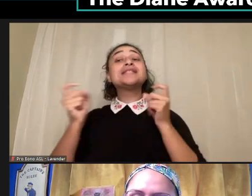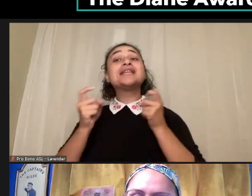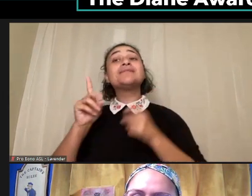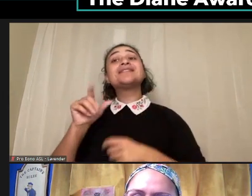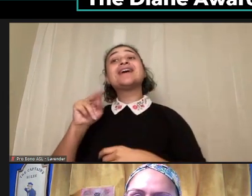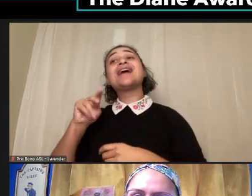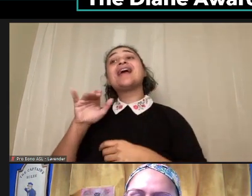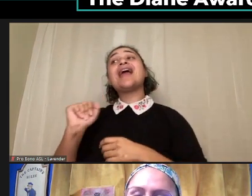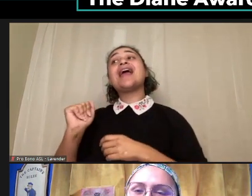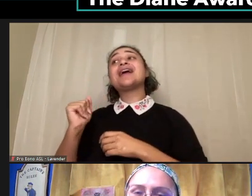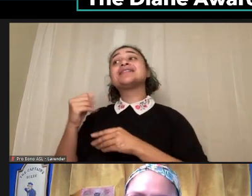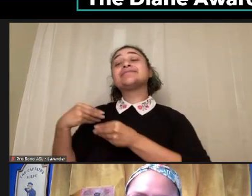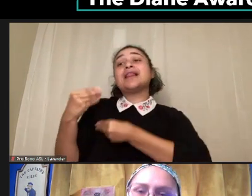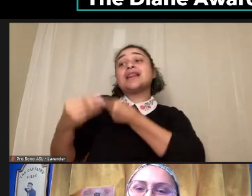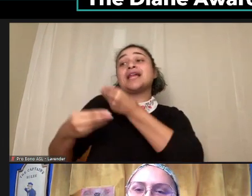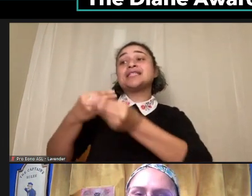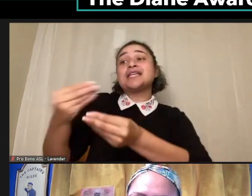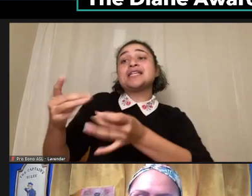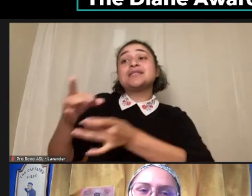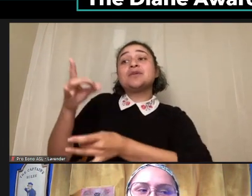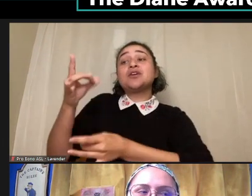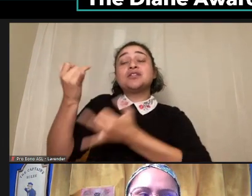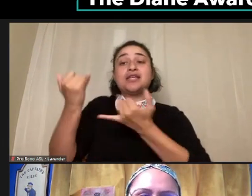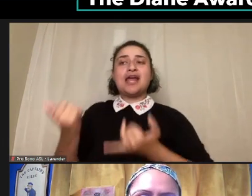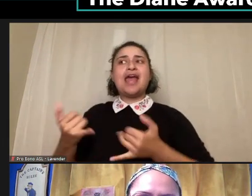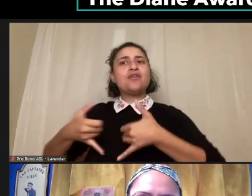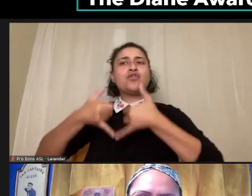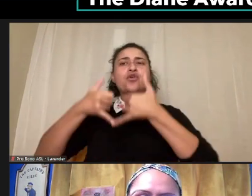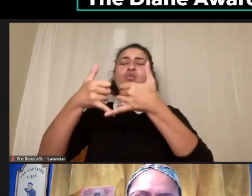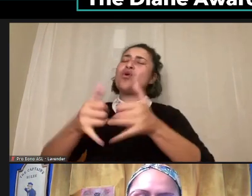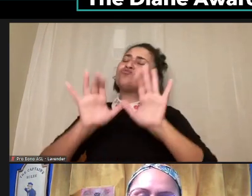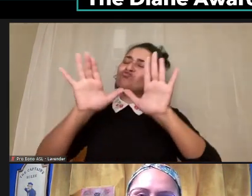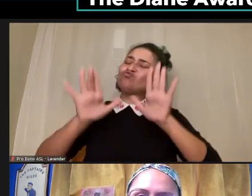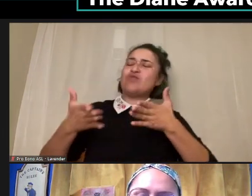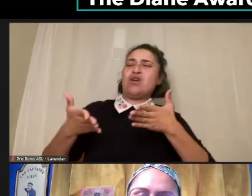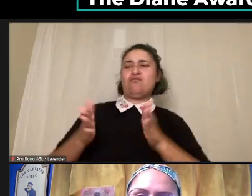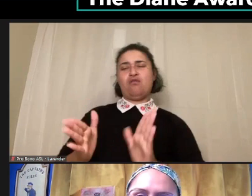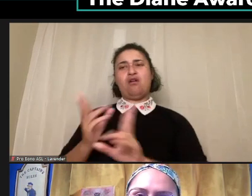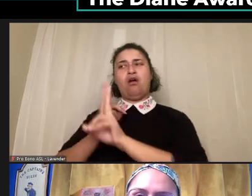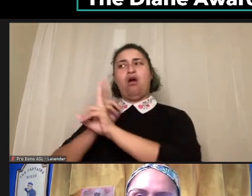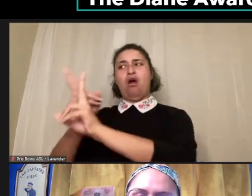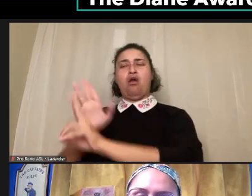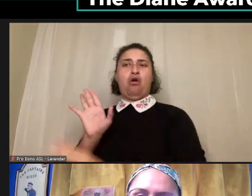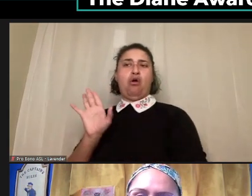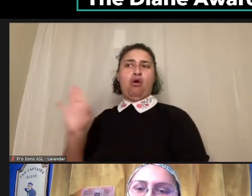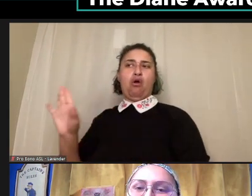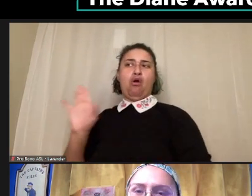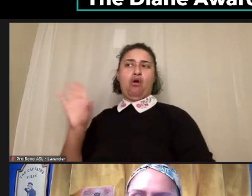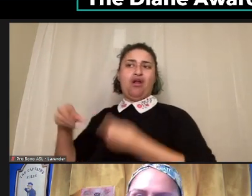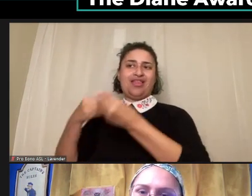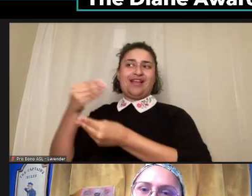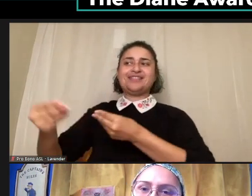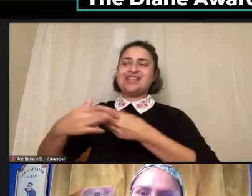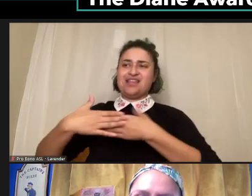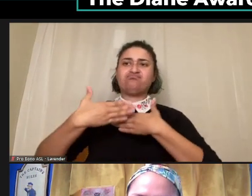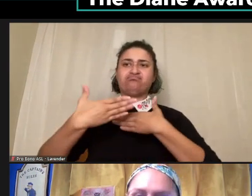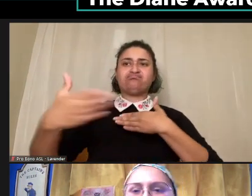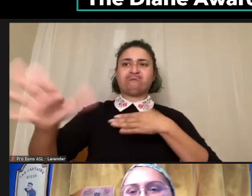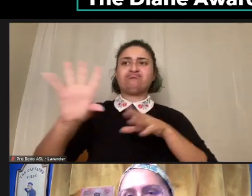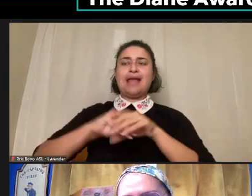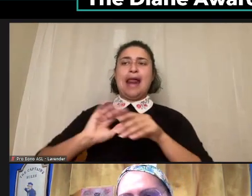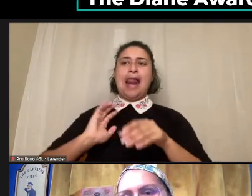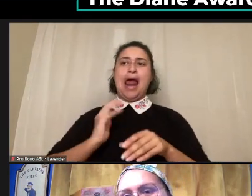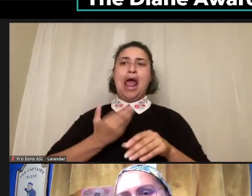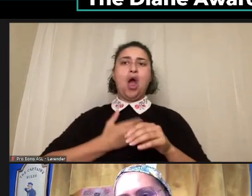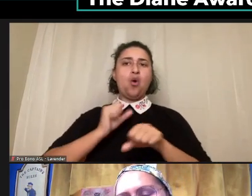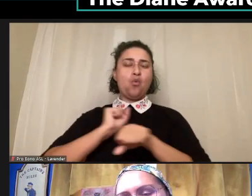and spirit today, and the award is such a great way to honor her legacy and ongoing legacy in our field. So first, I